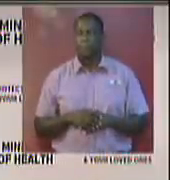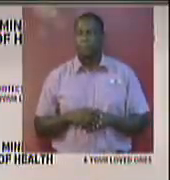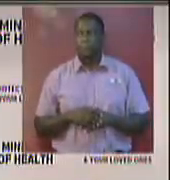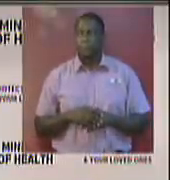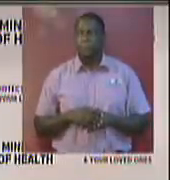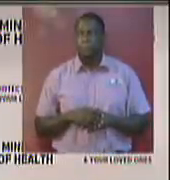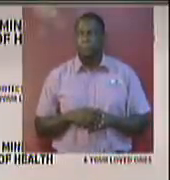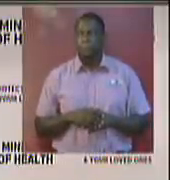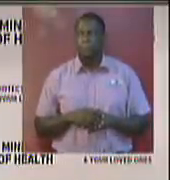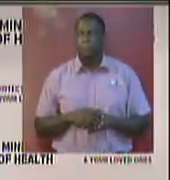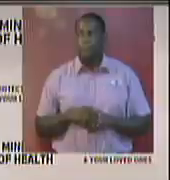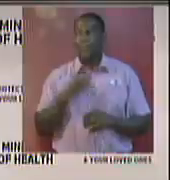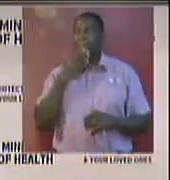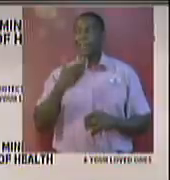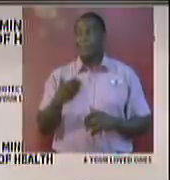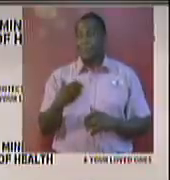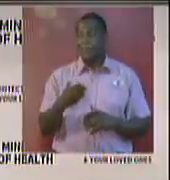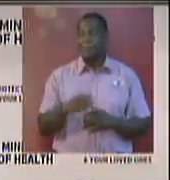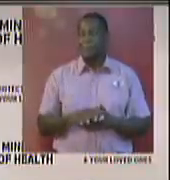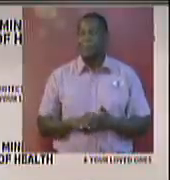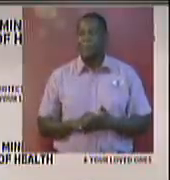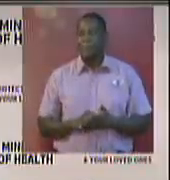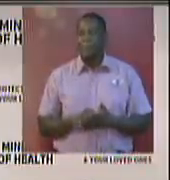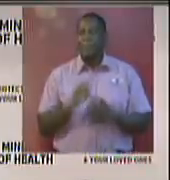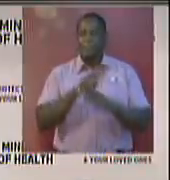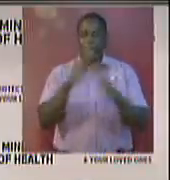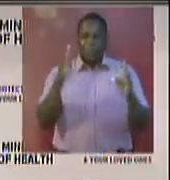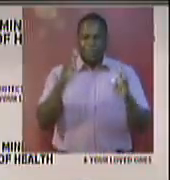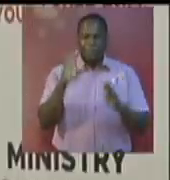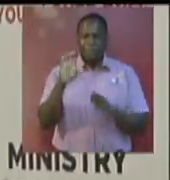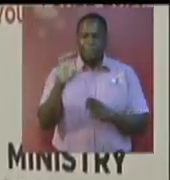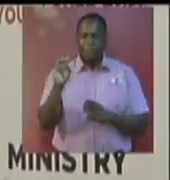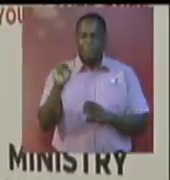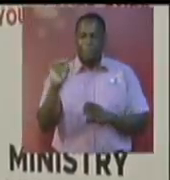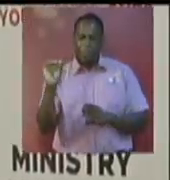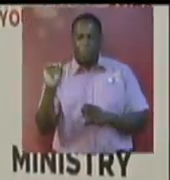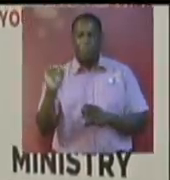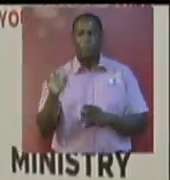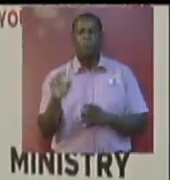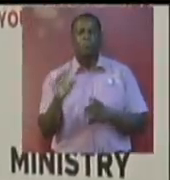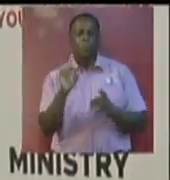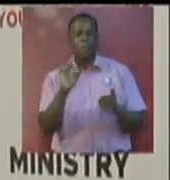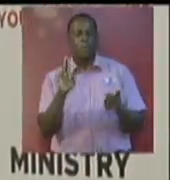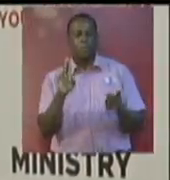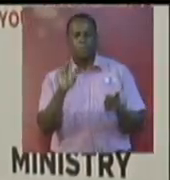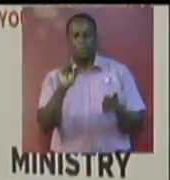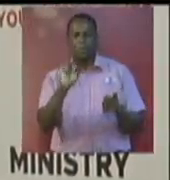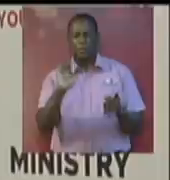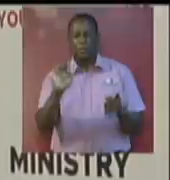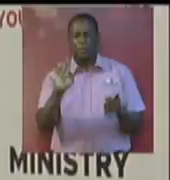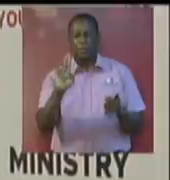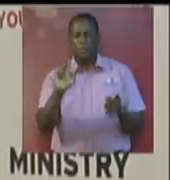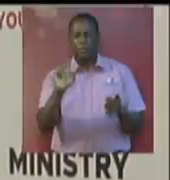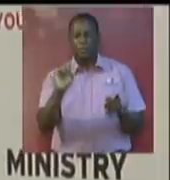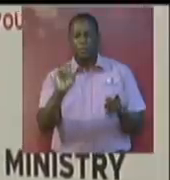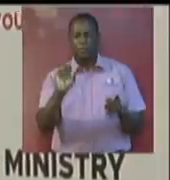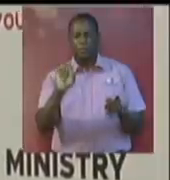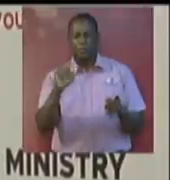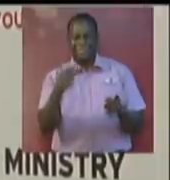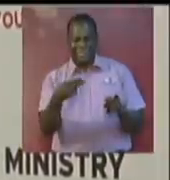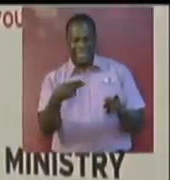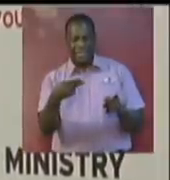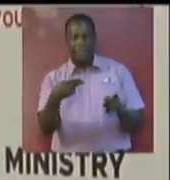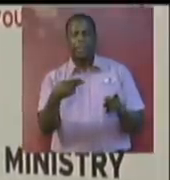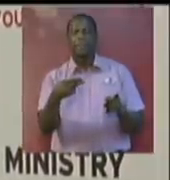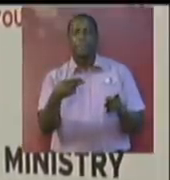Okay, thank you, Ms. Alcantara. Good morning, CMO and Mr. Seeramsingh. Good morning to Trinidad and Tobago viewing